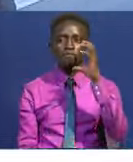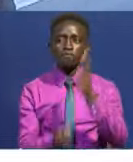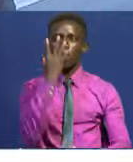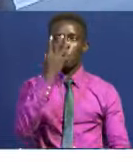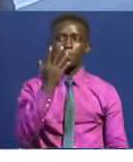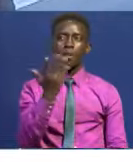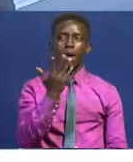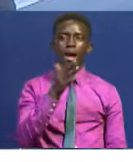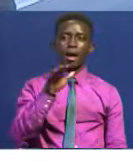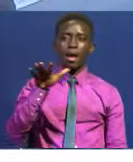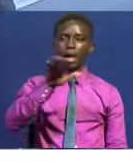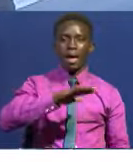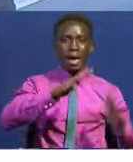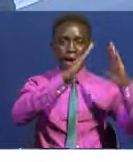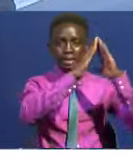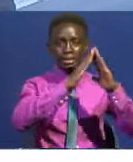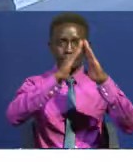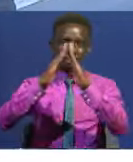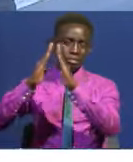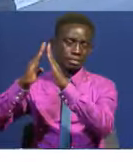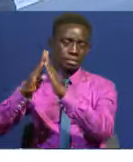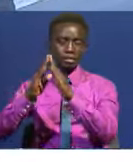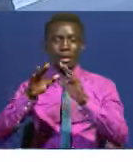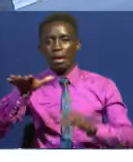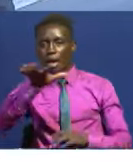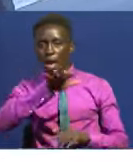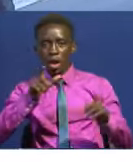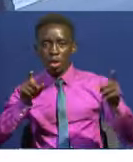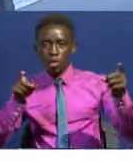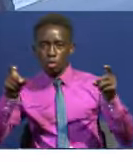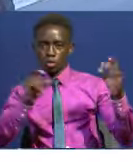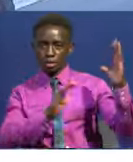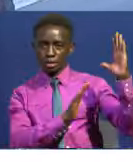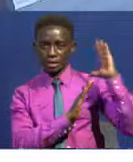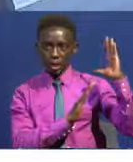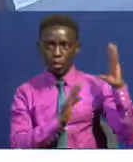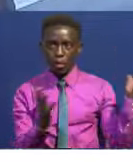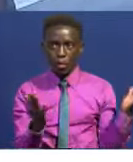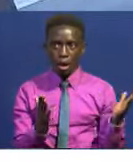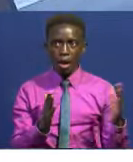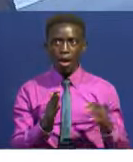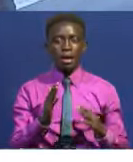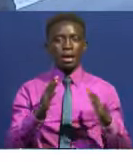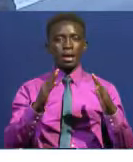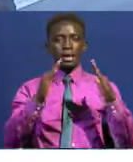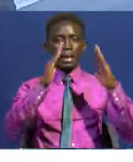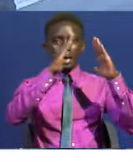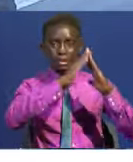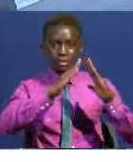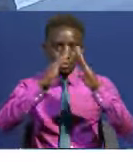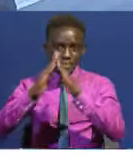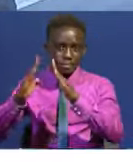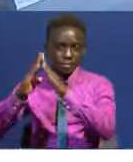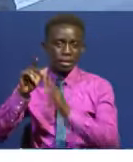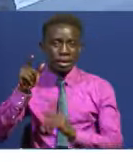estate areas of security control. Estate barriers, we have dealt with estate barriers, we have dealt